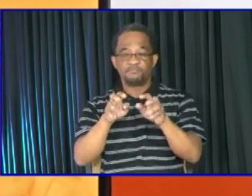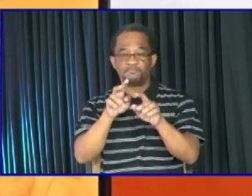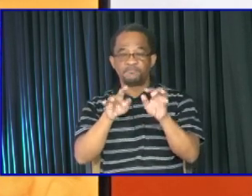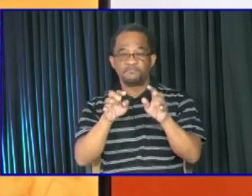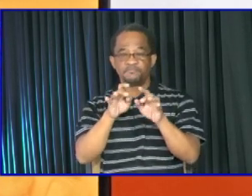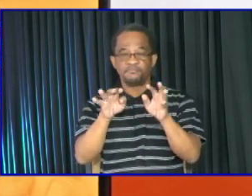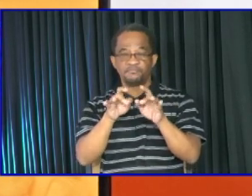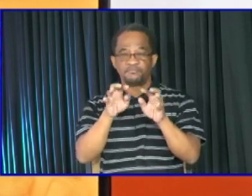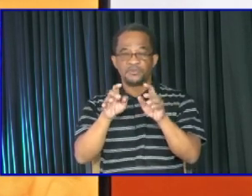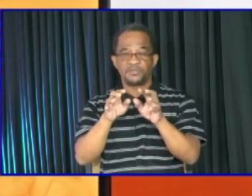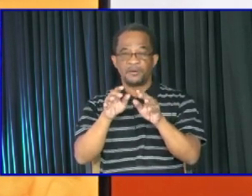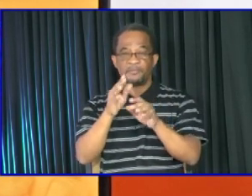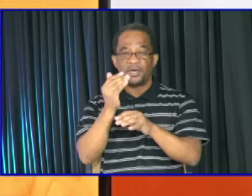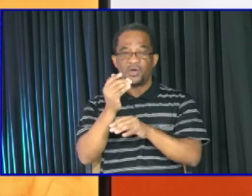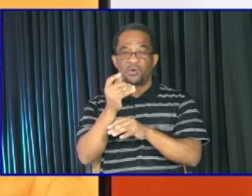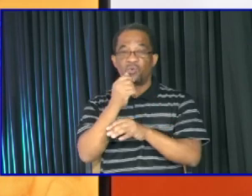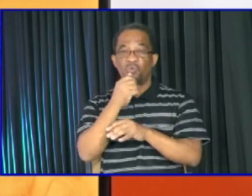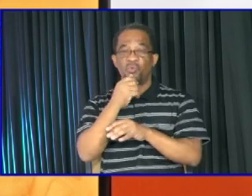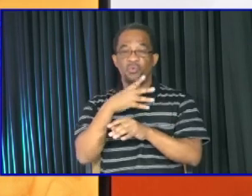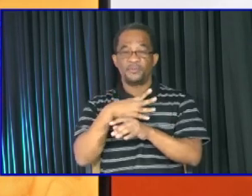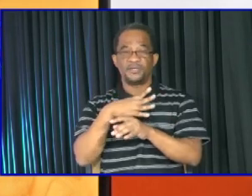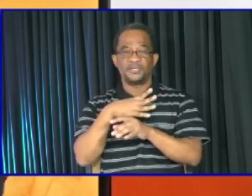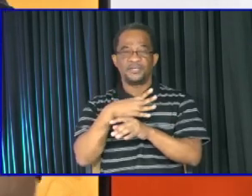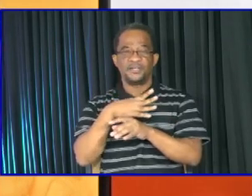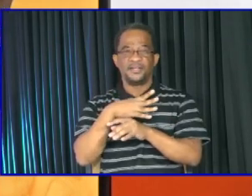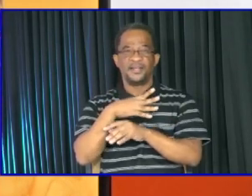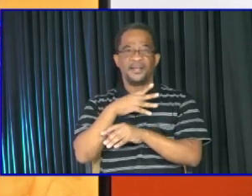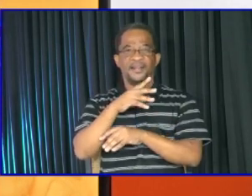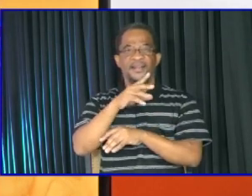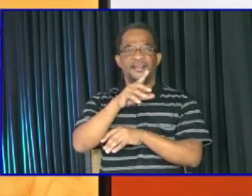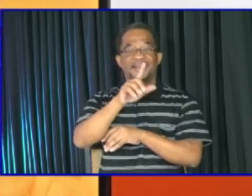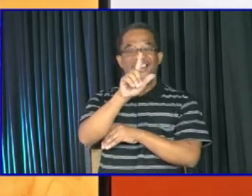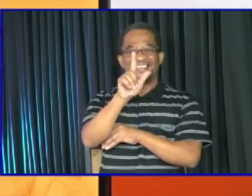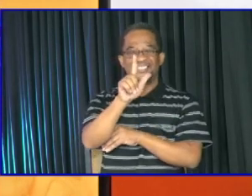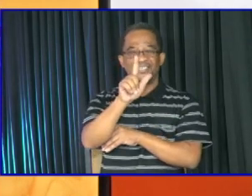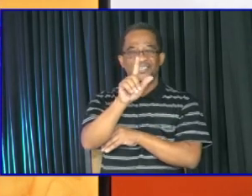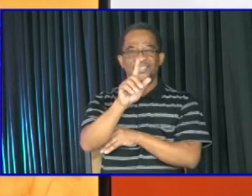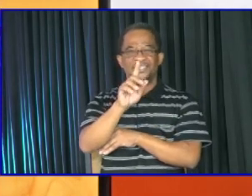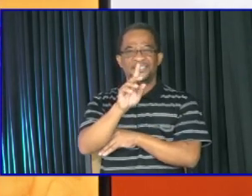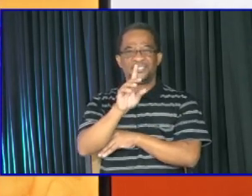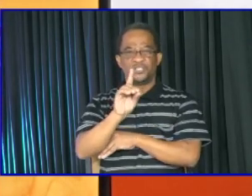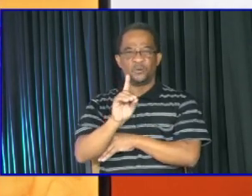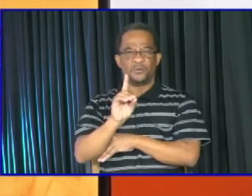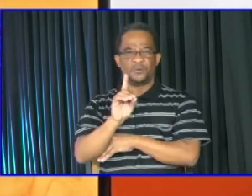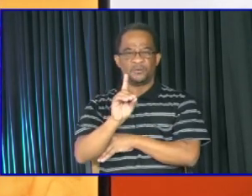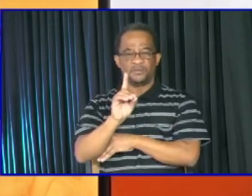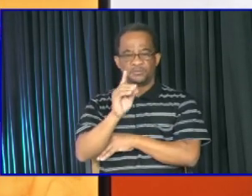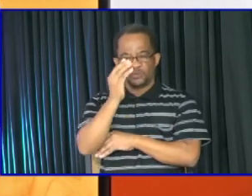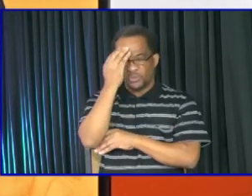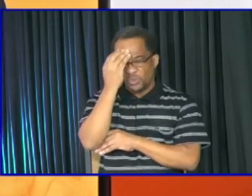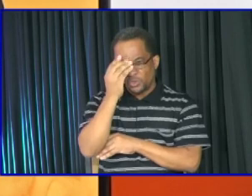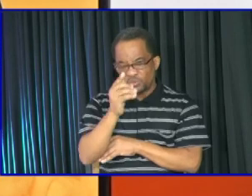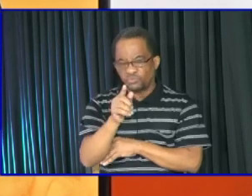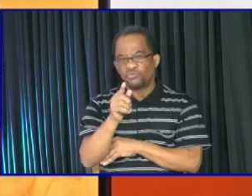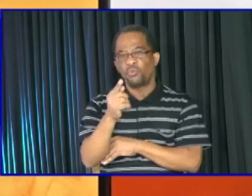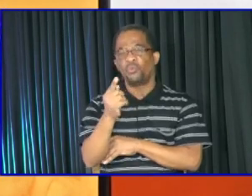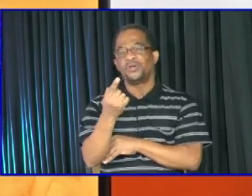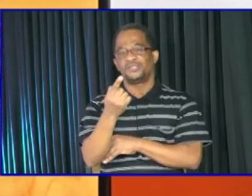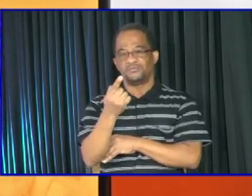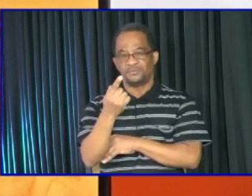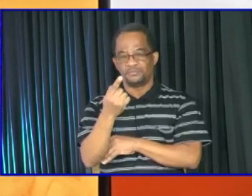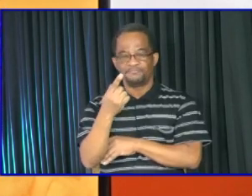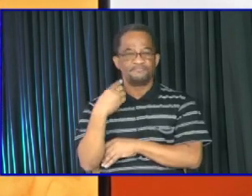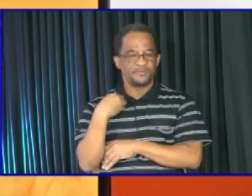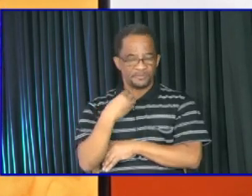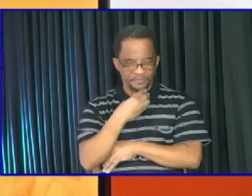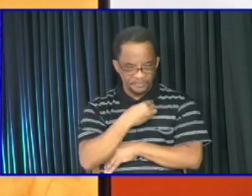Lisa Dwyer. Lisa Dwyer, we know that you once were a member of the church, but for some reason you